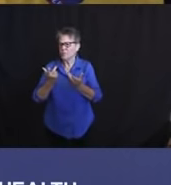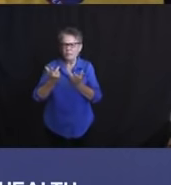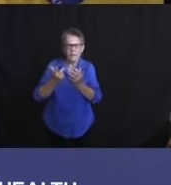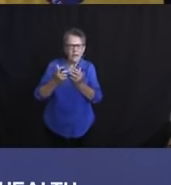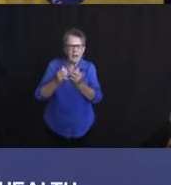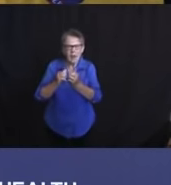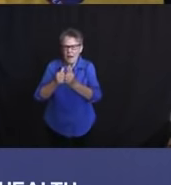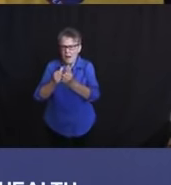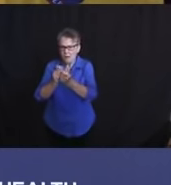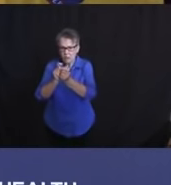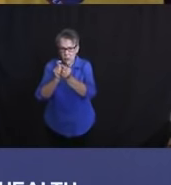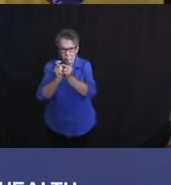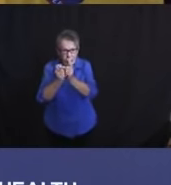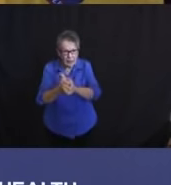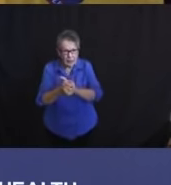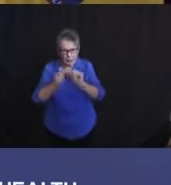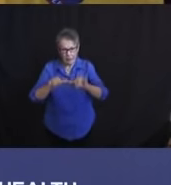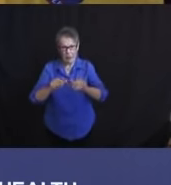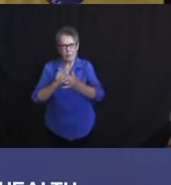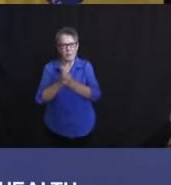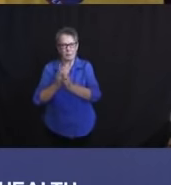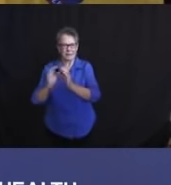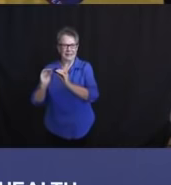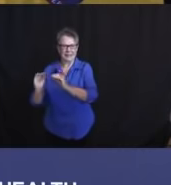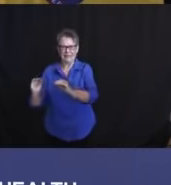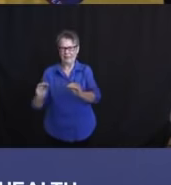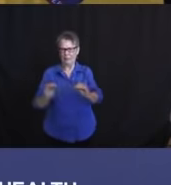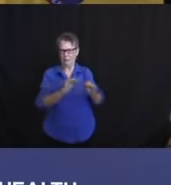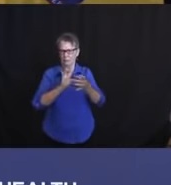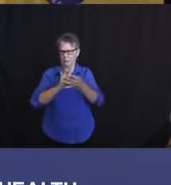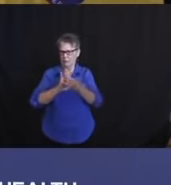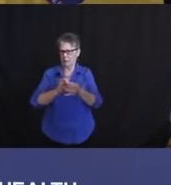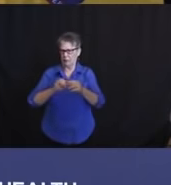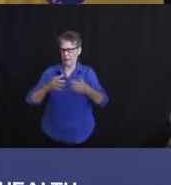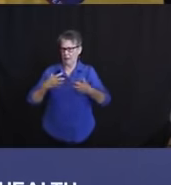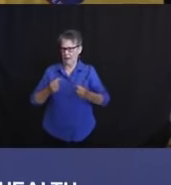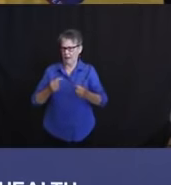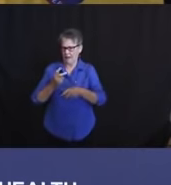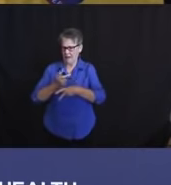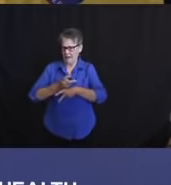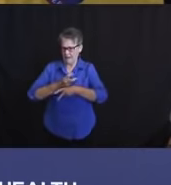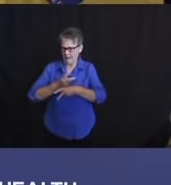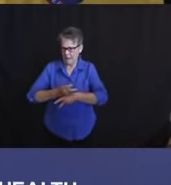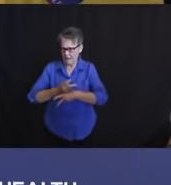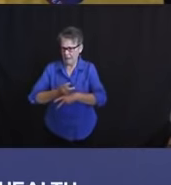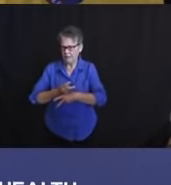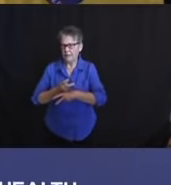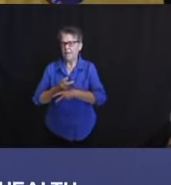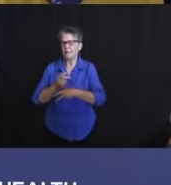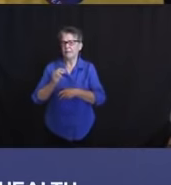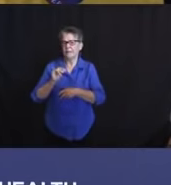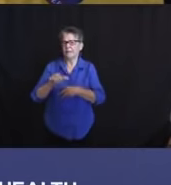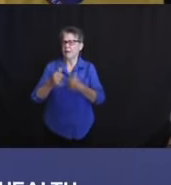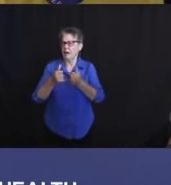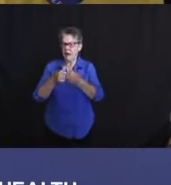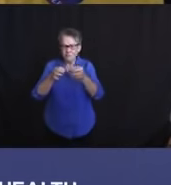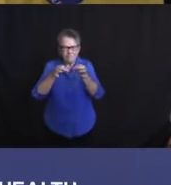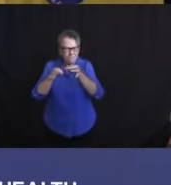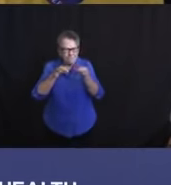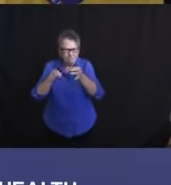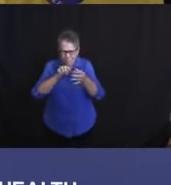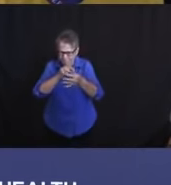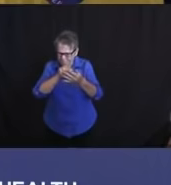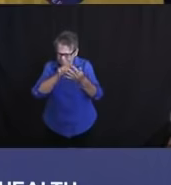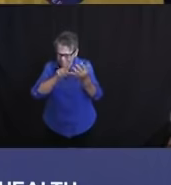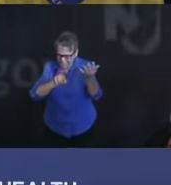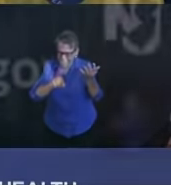save both them and our property taxpayers hundreds of millions of dollars without sacrificing at all the quality